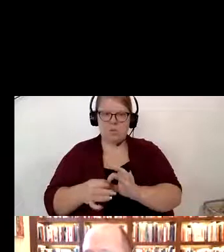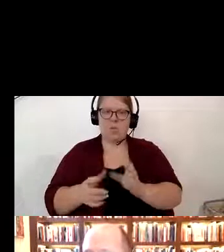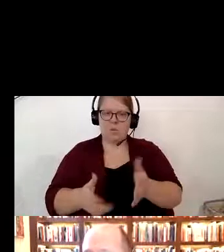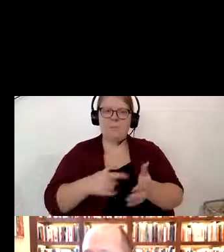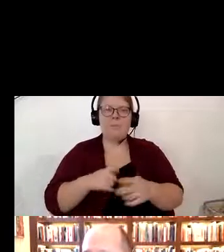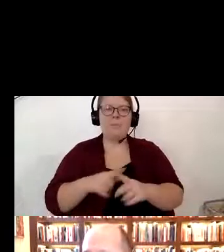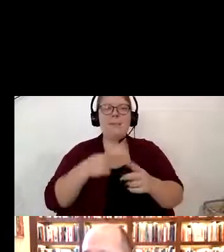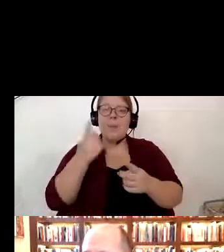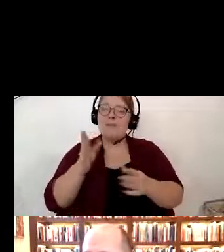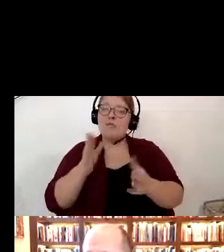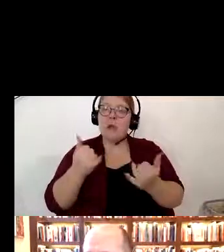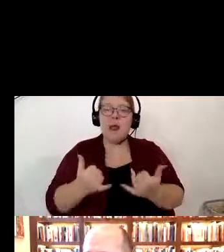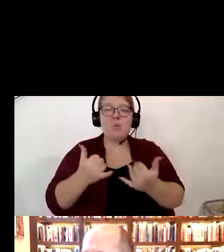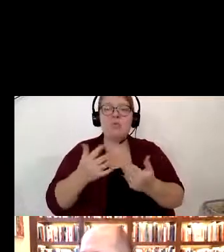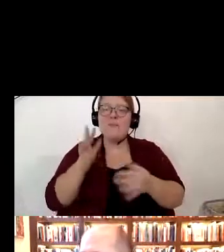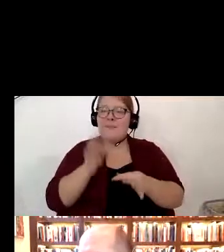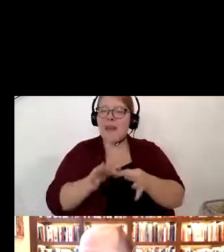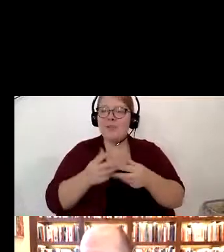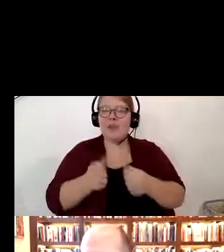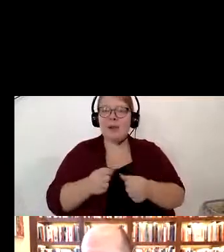keep practicing.